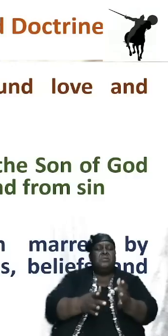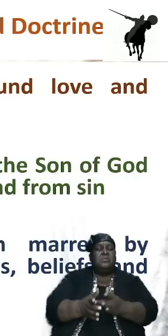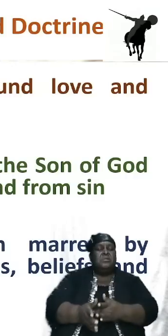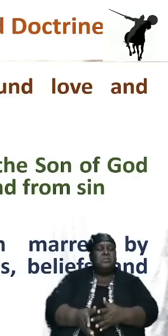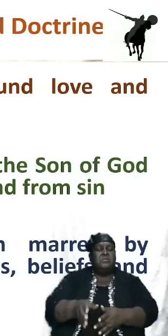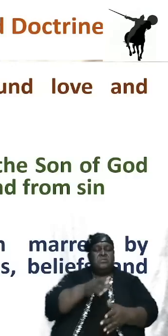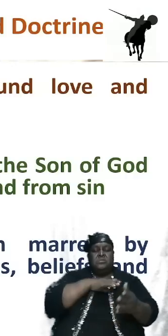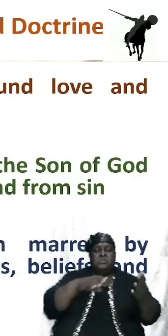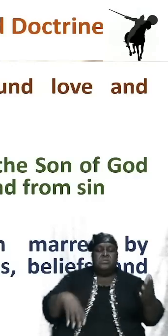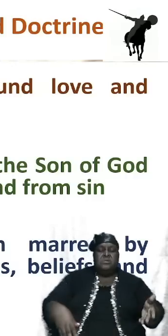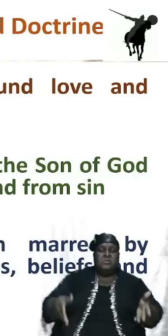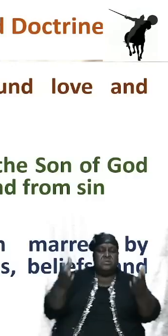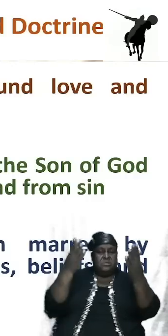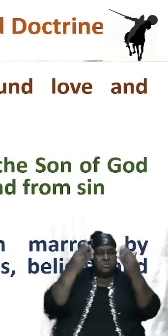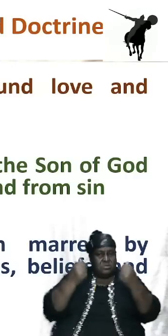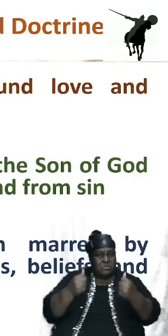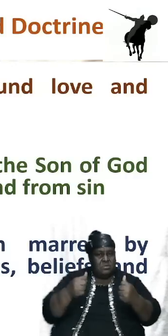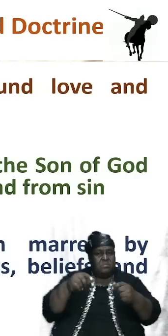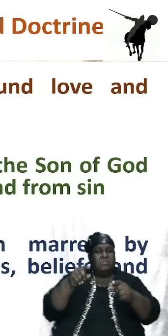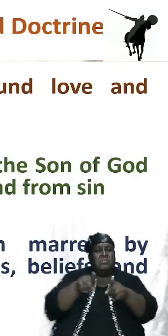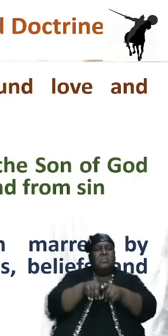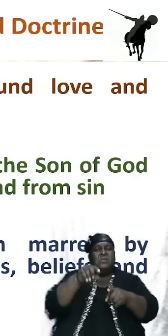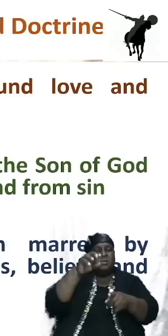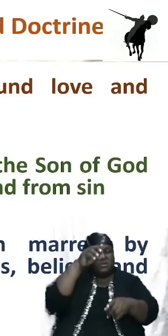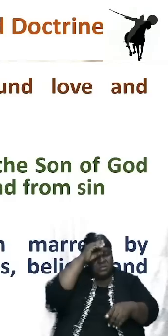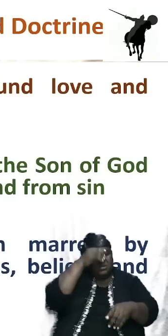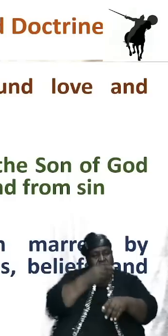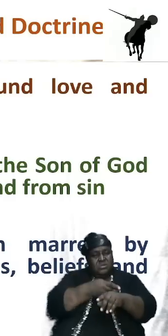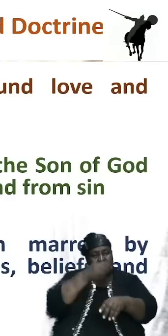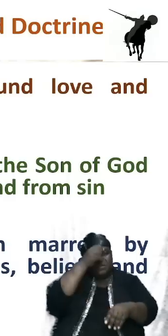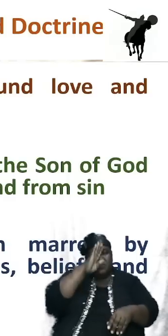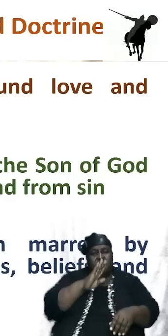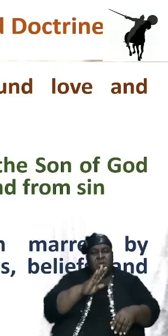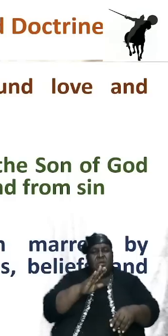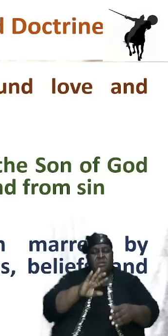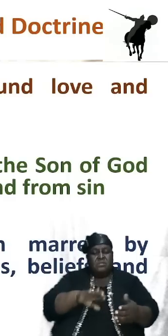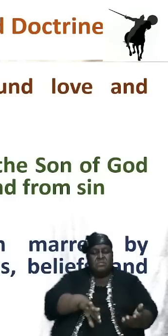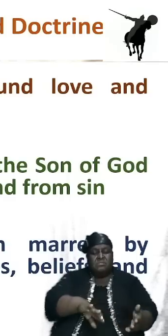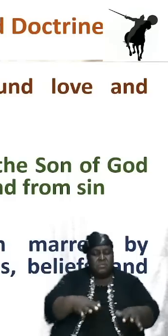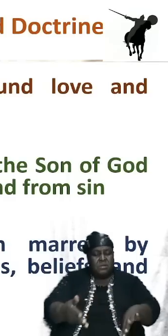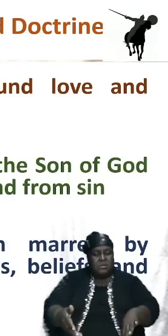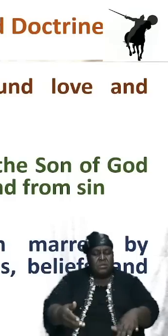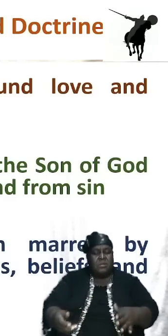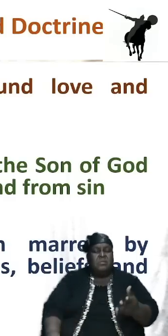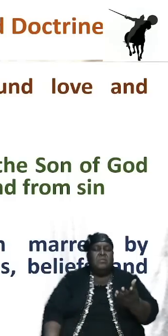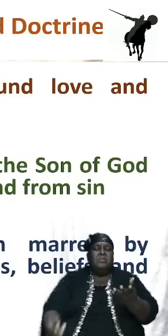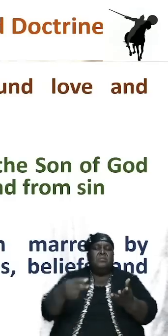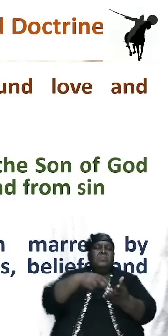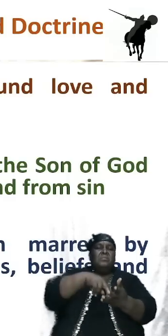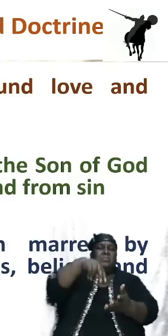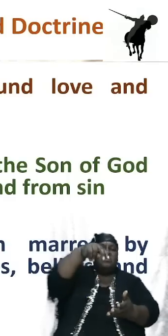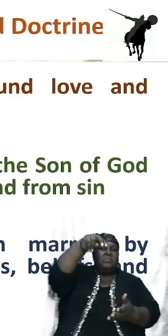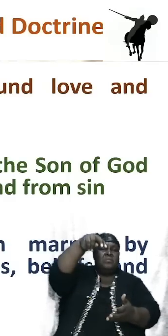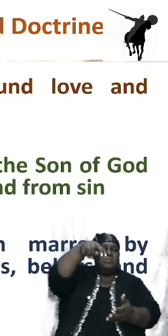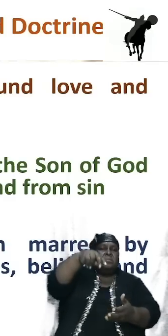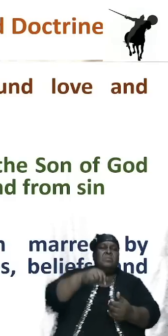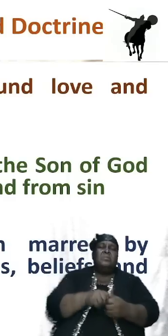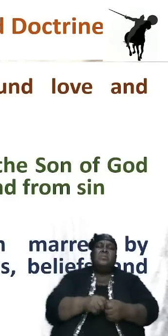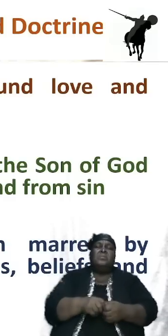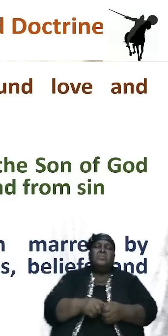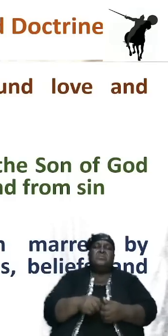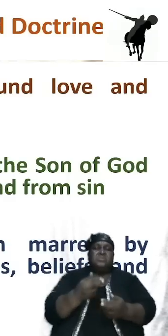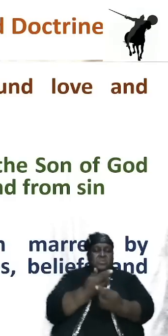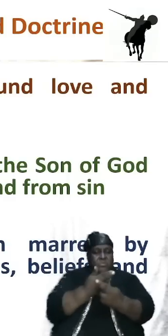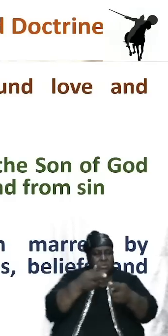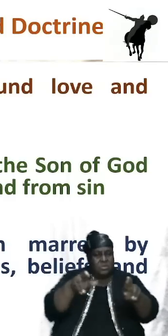God, and he died, he took your place, he rose again. Amen. And the main purpose of that was to